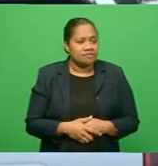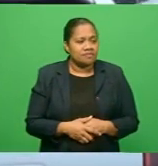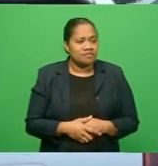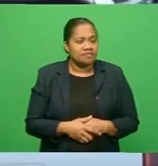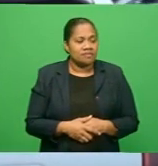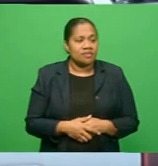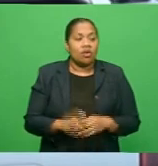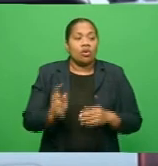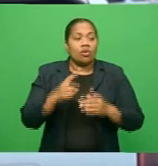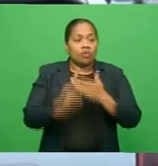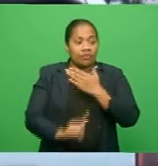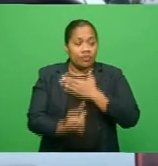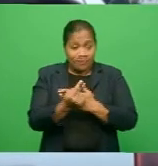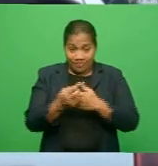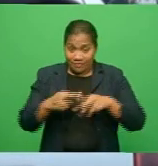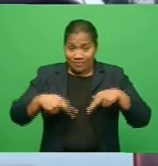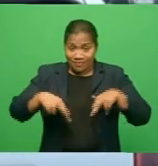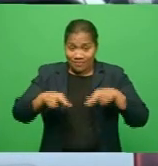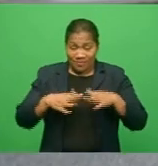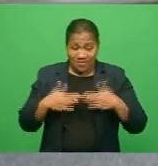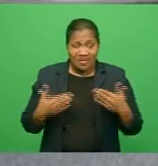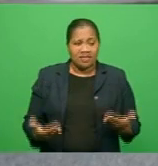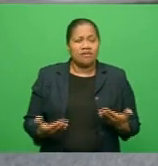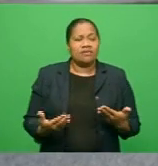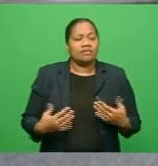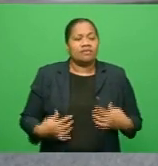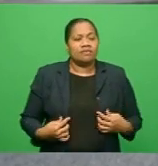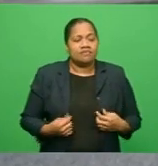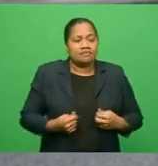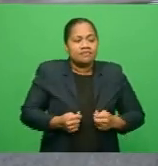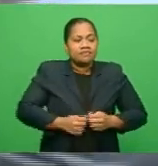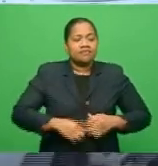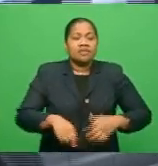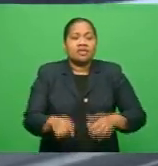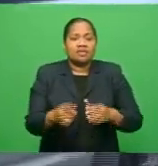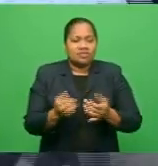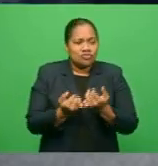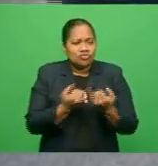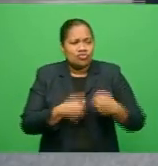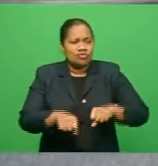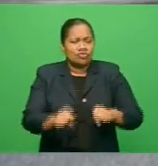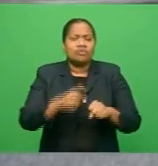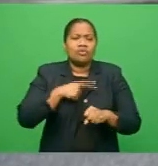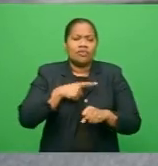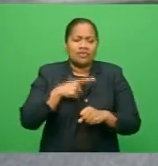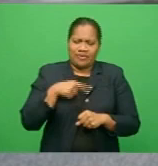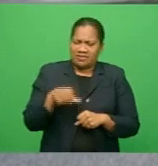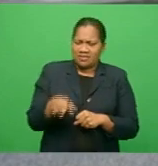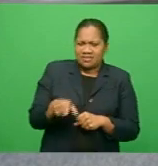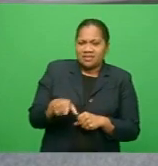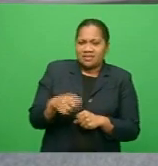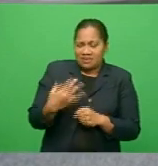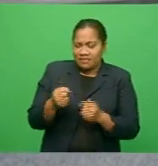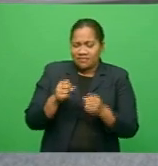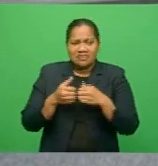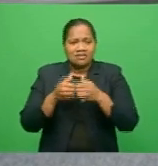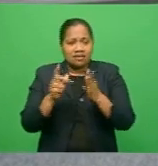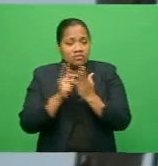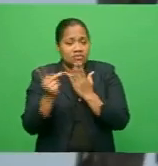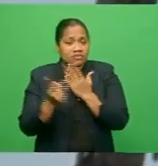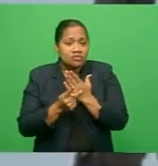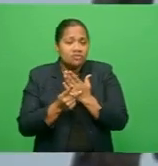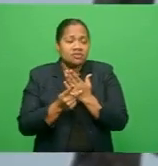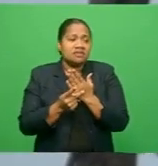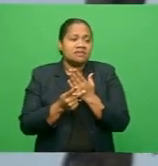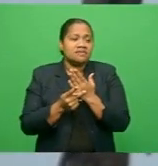What's happening on that road is almost a holding strategy, because we've got these Sedelpa 2 projects that'll come out,